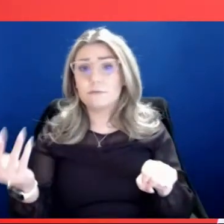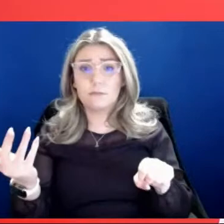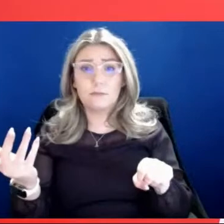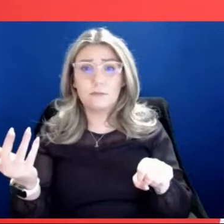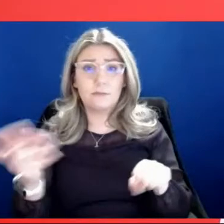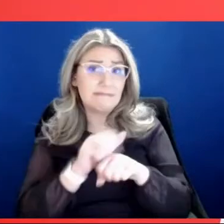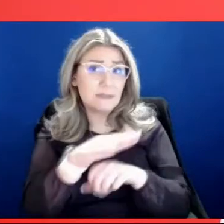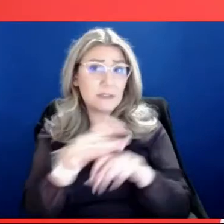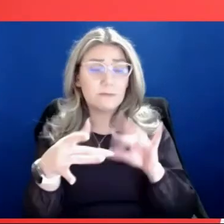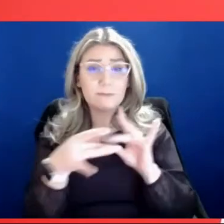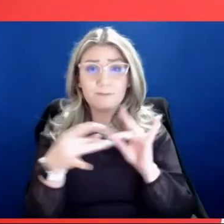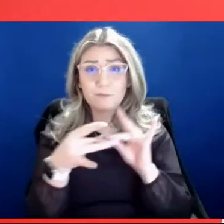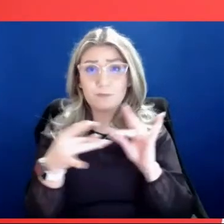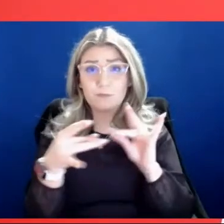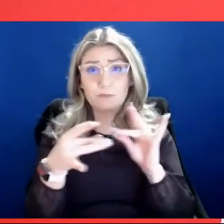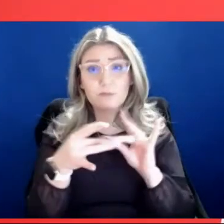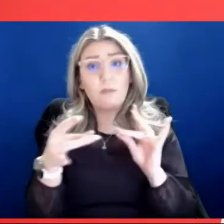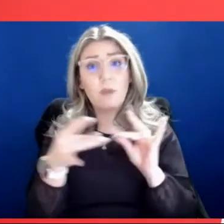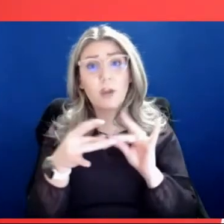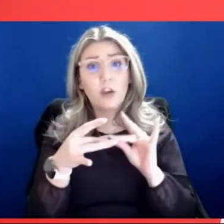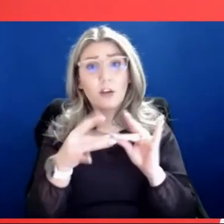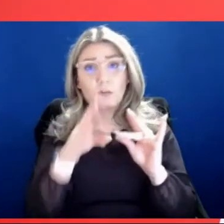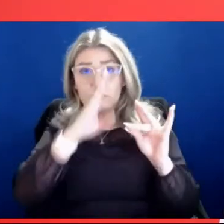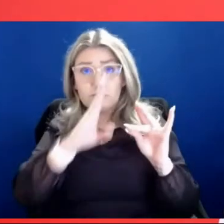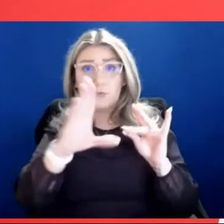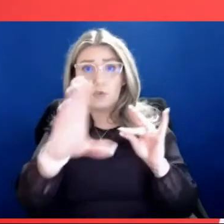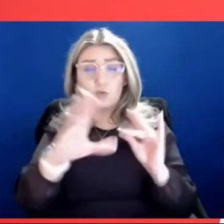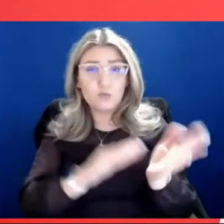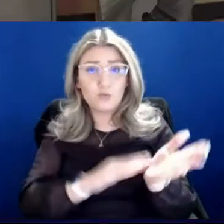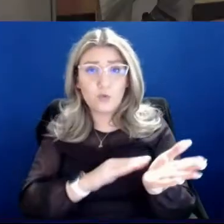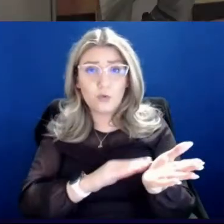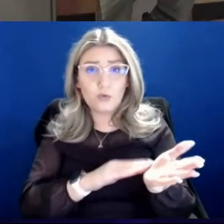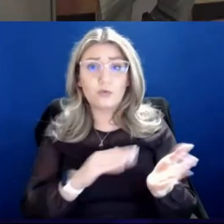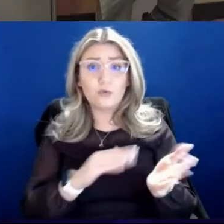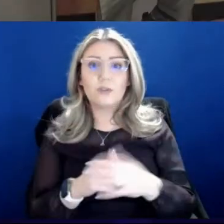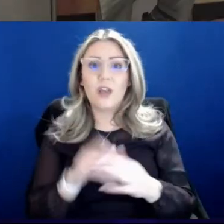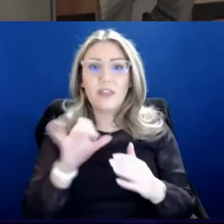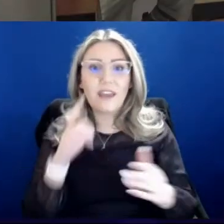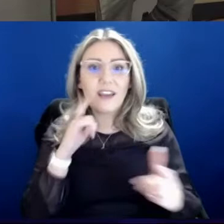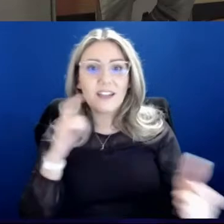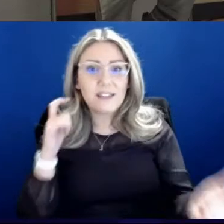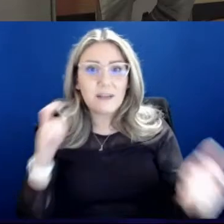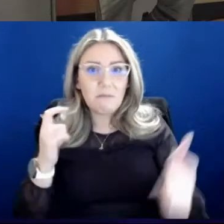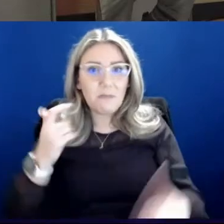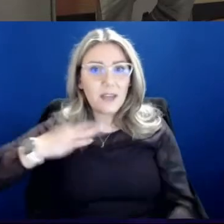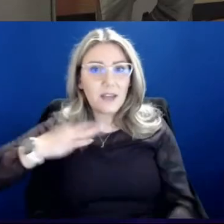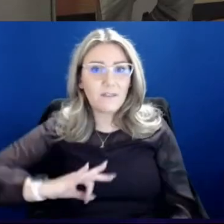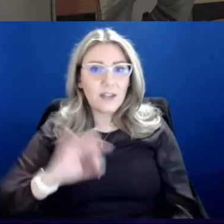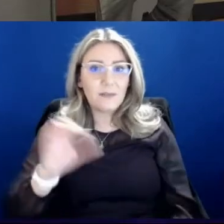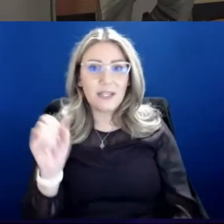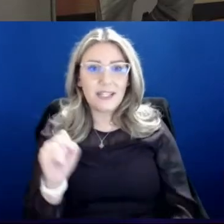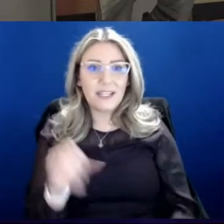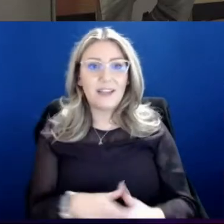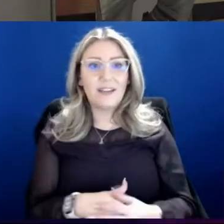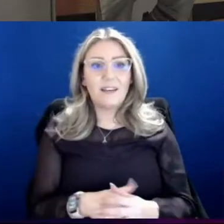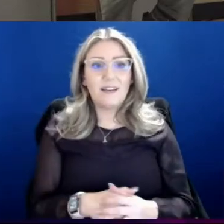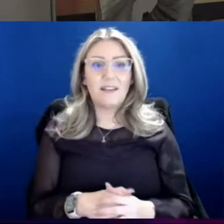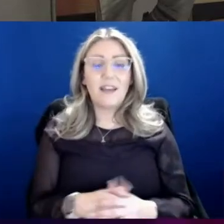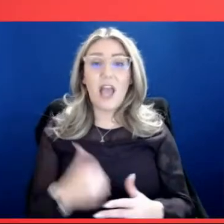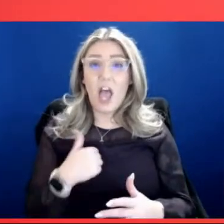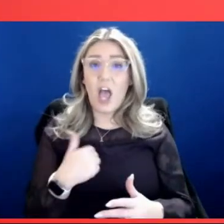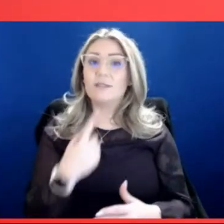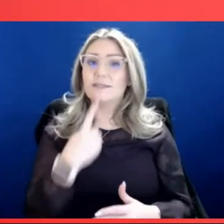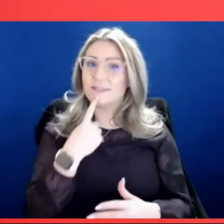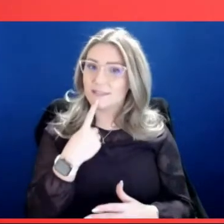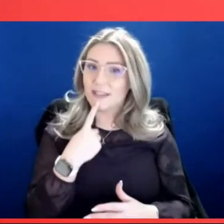messages to your clinicians, which is such a huge benefit. And we, yes. I'll just say that